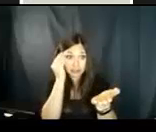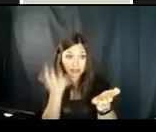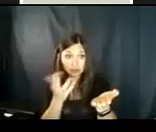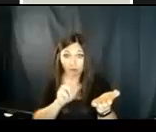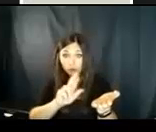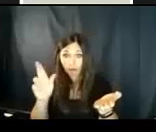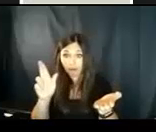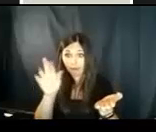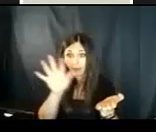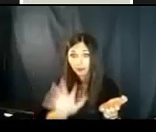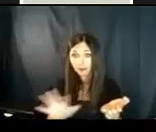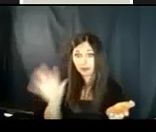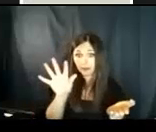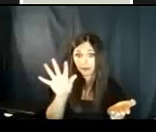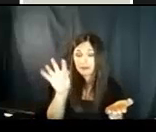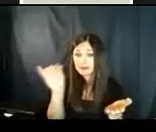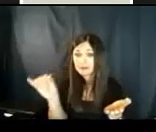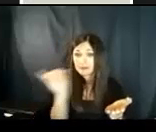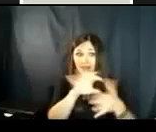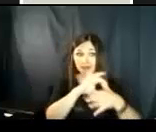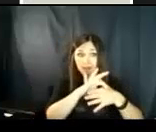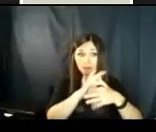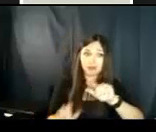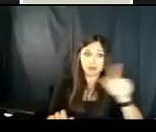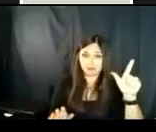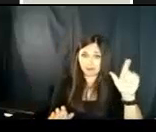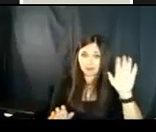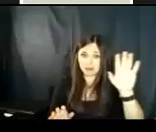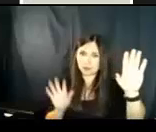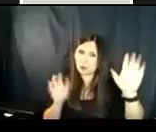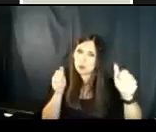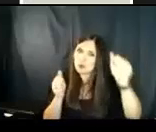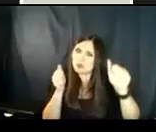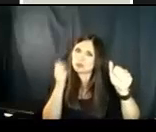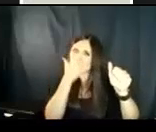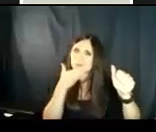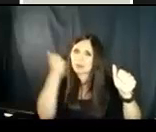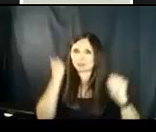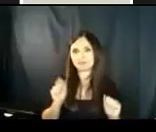right side box is the same content that's on the left-hand side. Now, which one looks better?